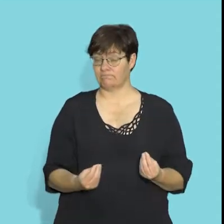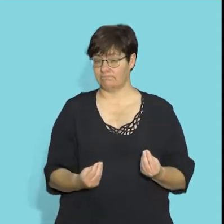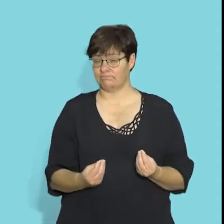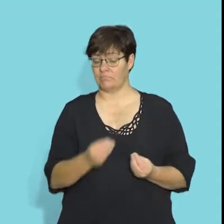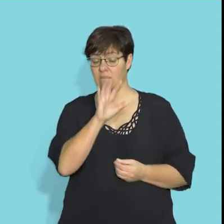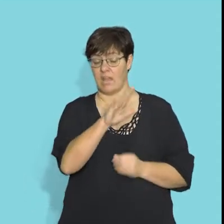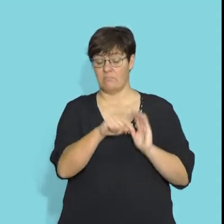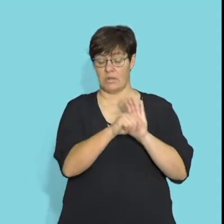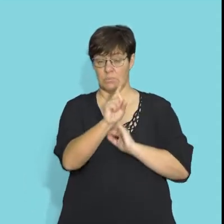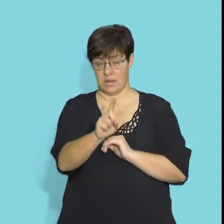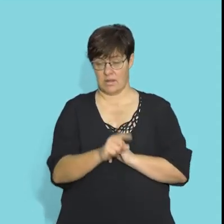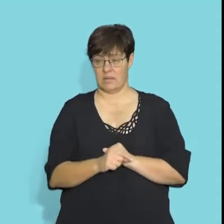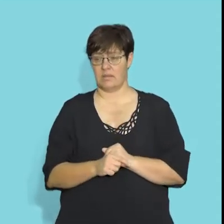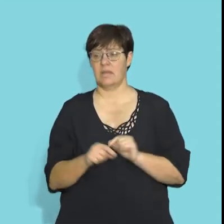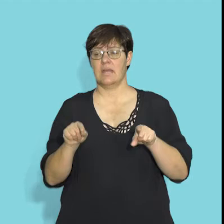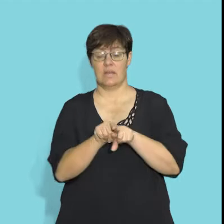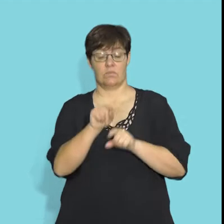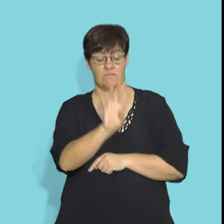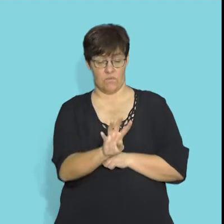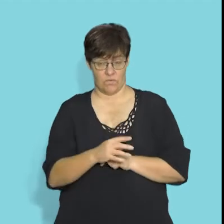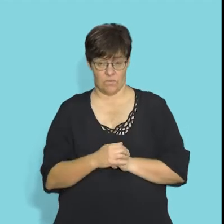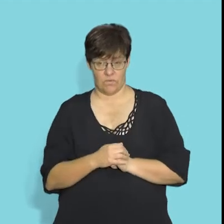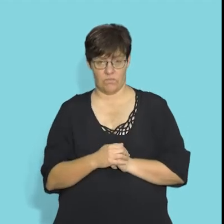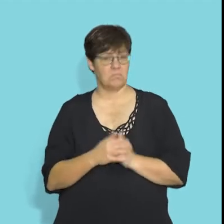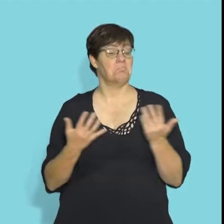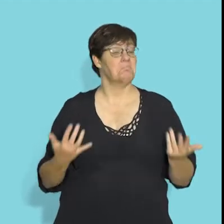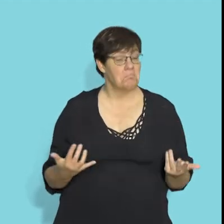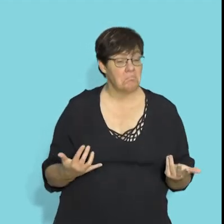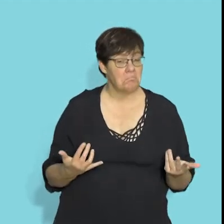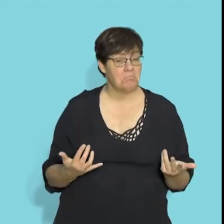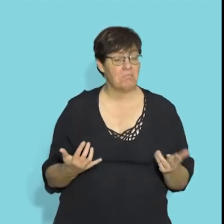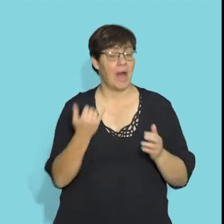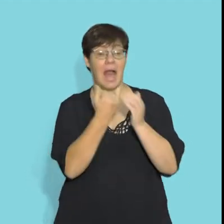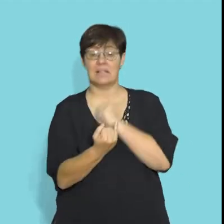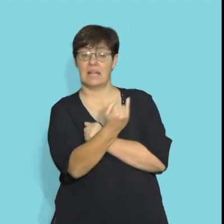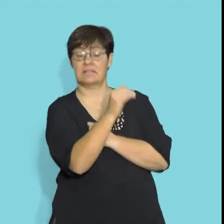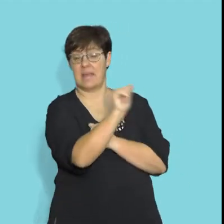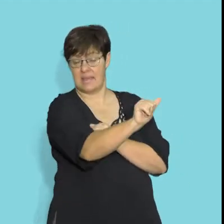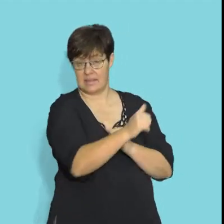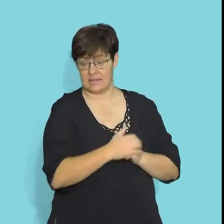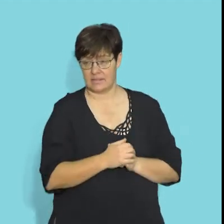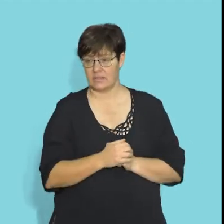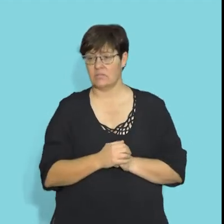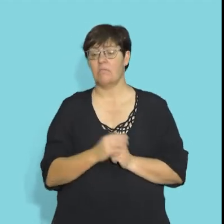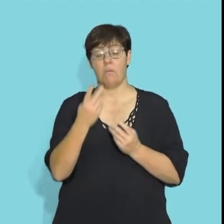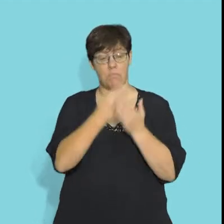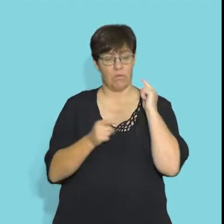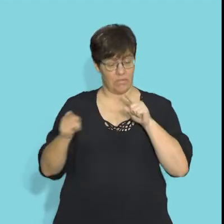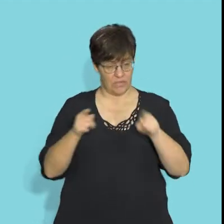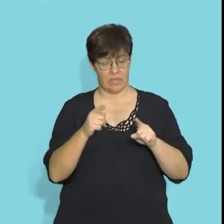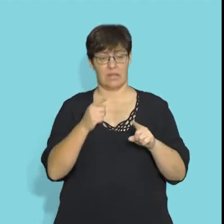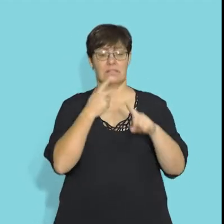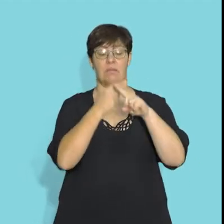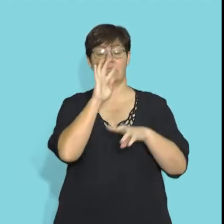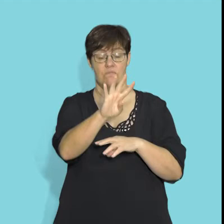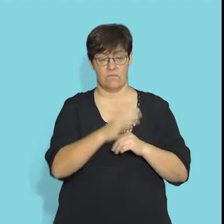All right, so we had 5 minus 1, which is equal to 4. And now all I need to do is I need to isolate A. So I'm going to multiply